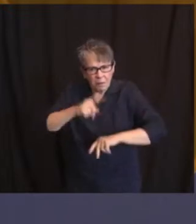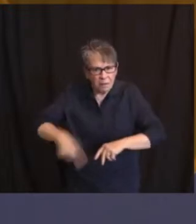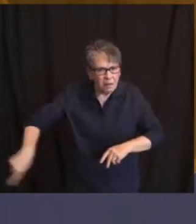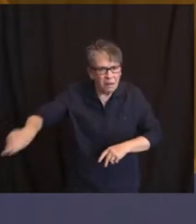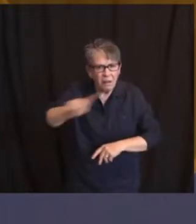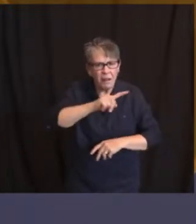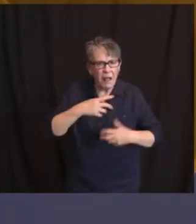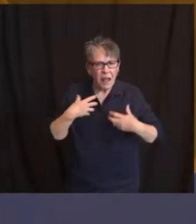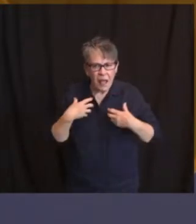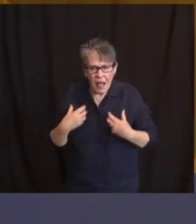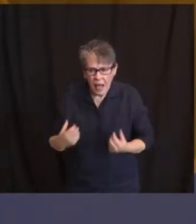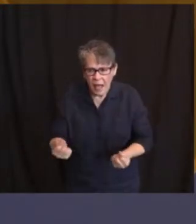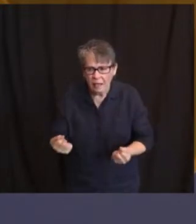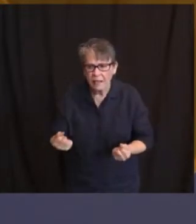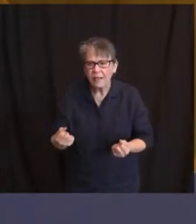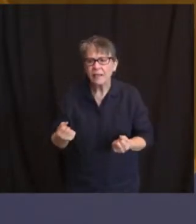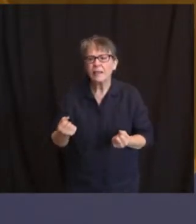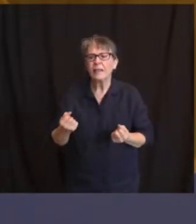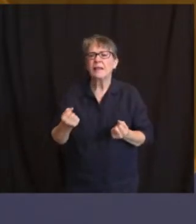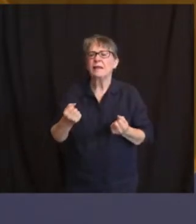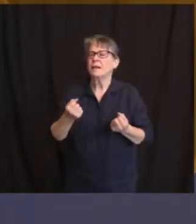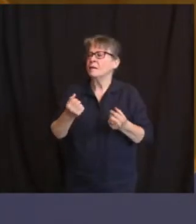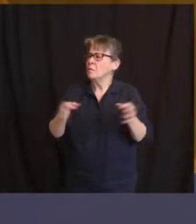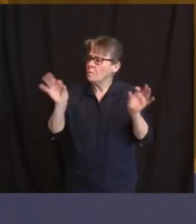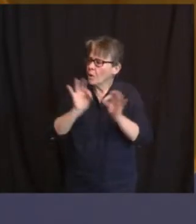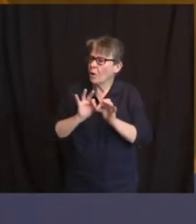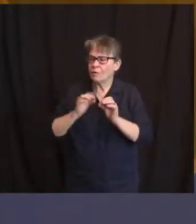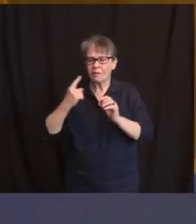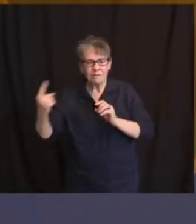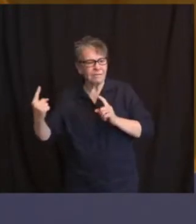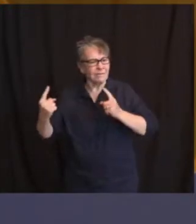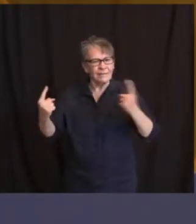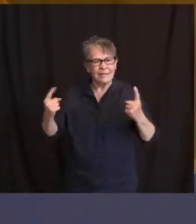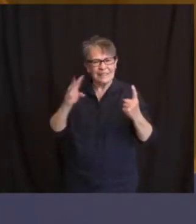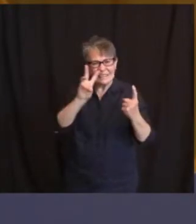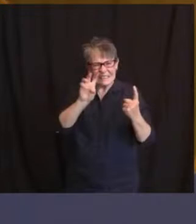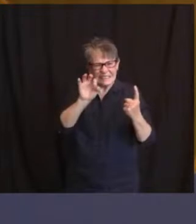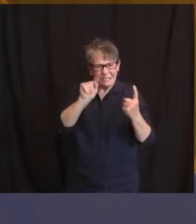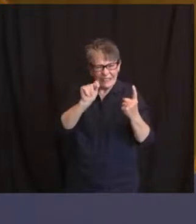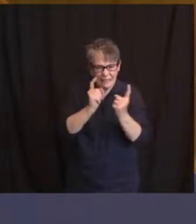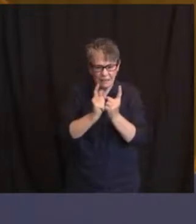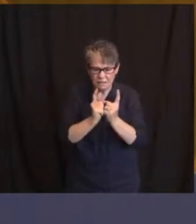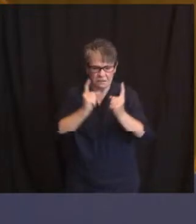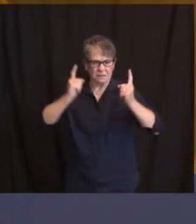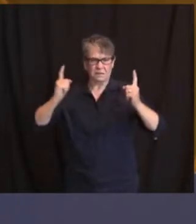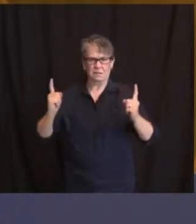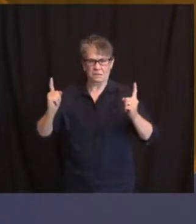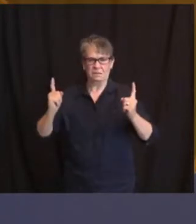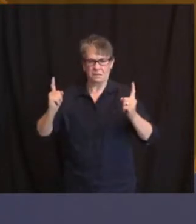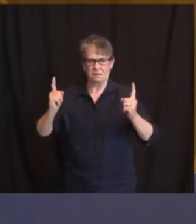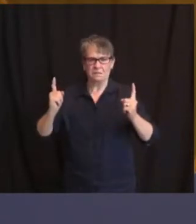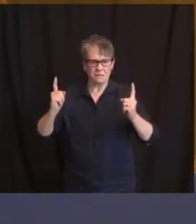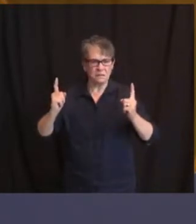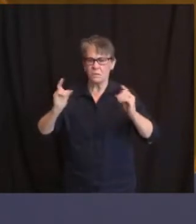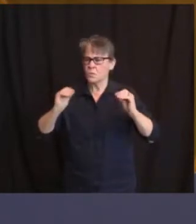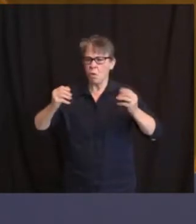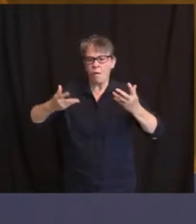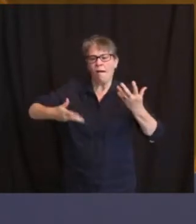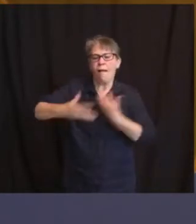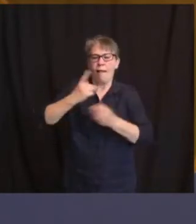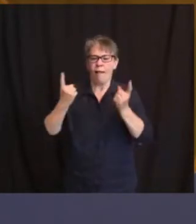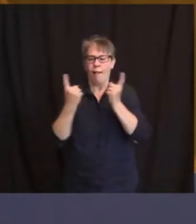not gather in groups. Stay away from crowded places. And limit close contact with others outside your